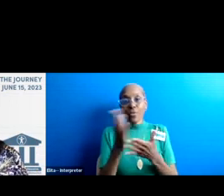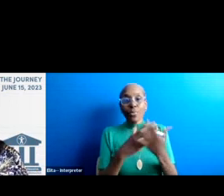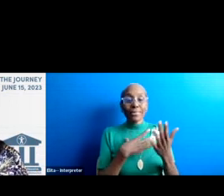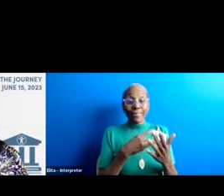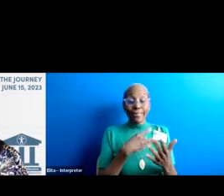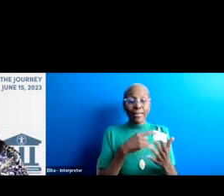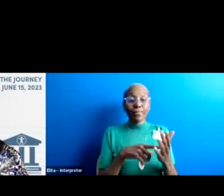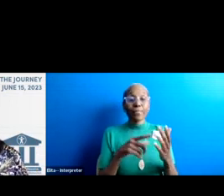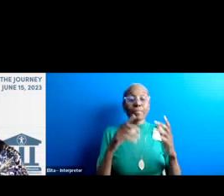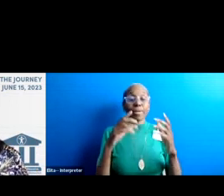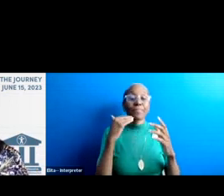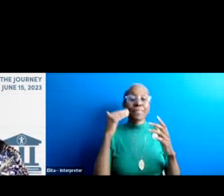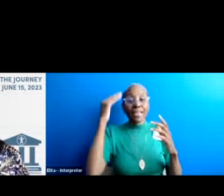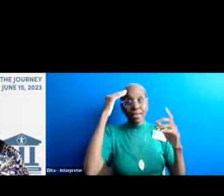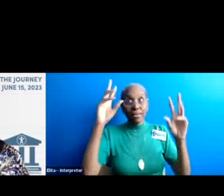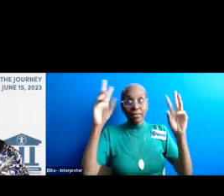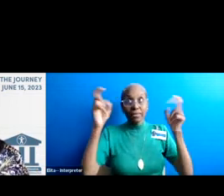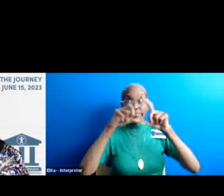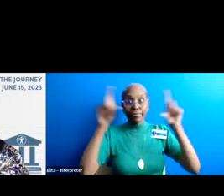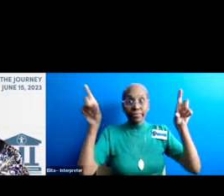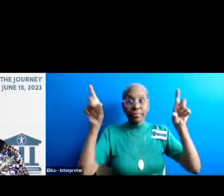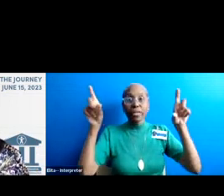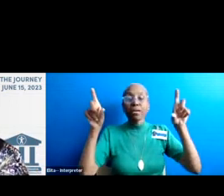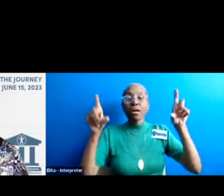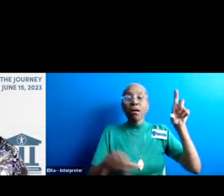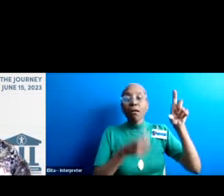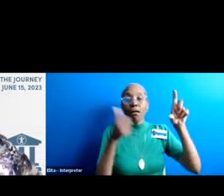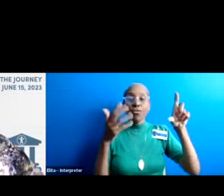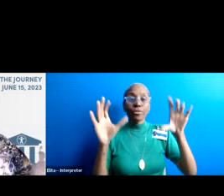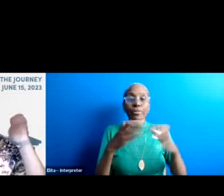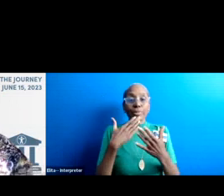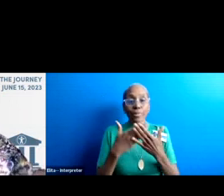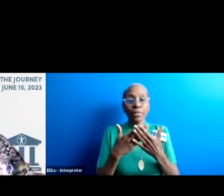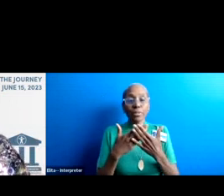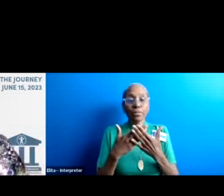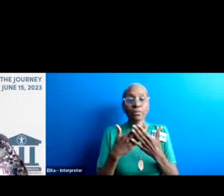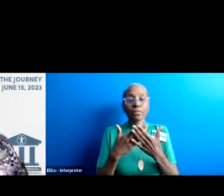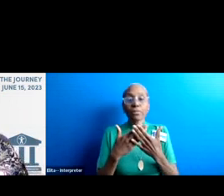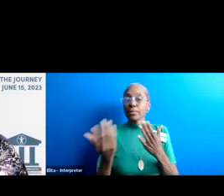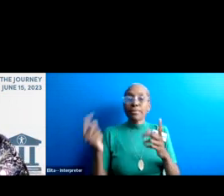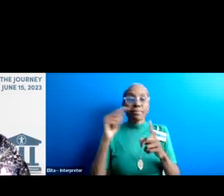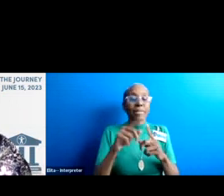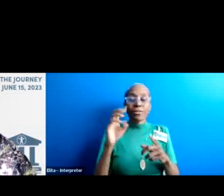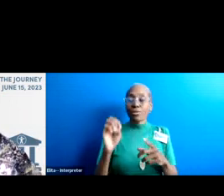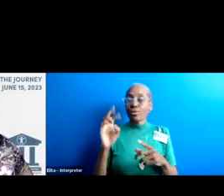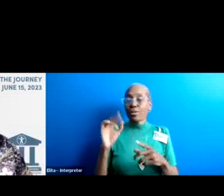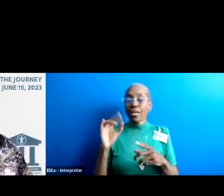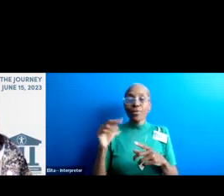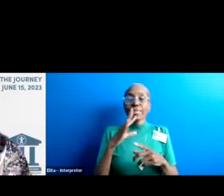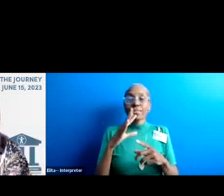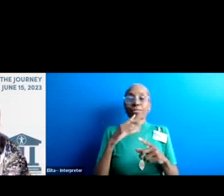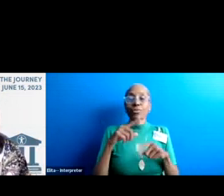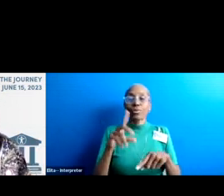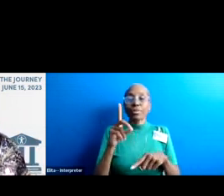like, but headings is another thing that this does really well. And again, I have to go back to what Aaron was saying in the